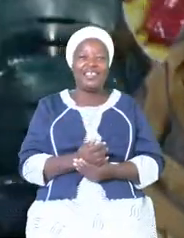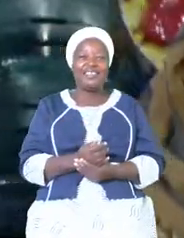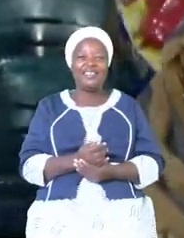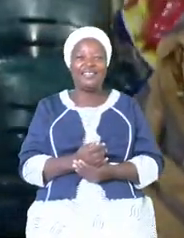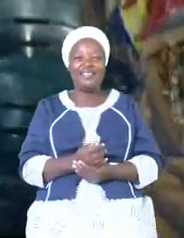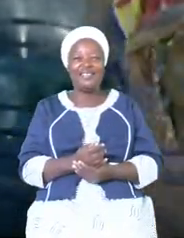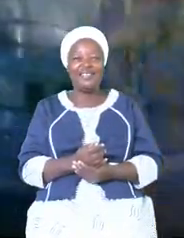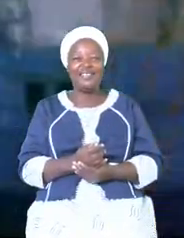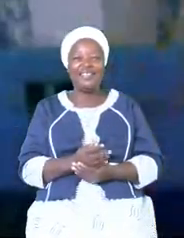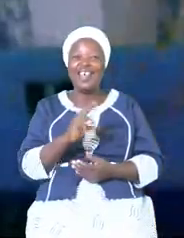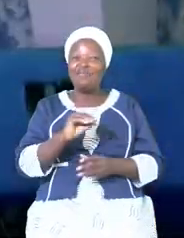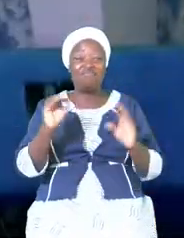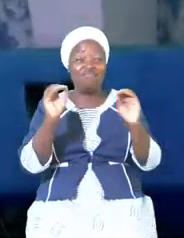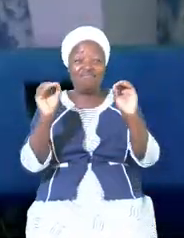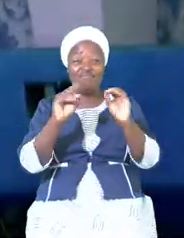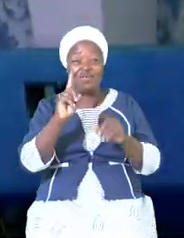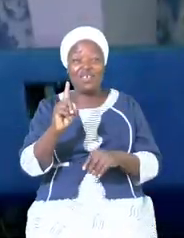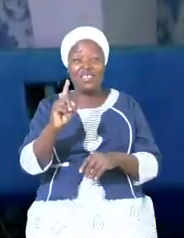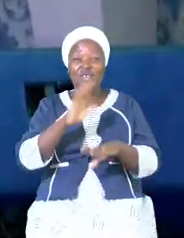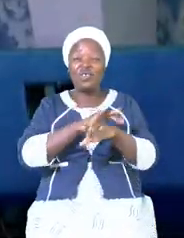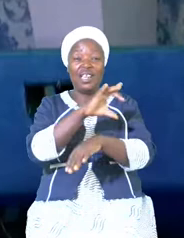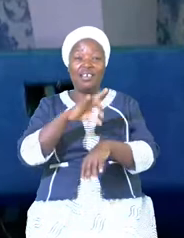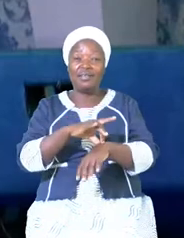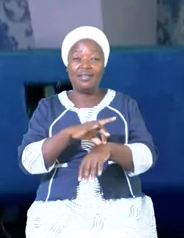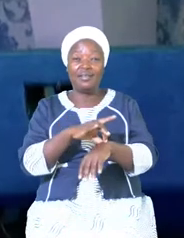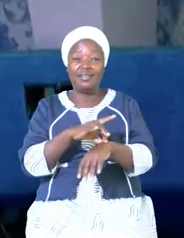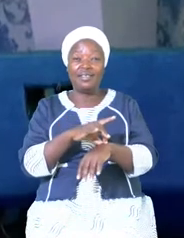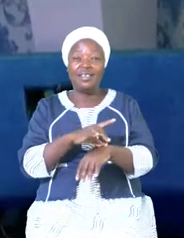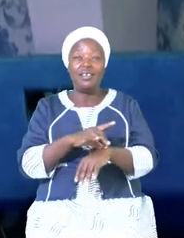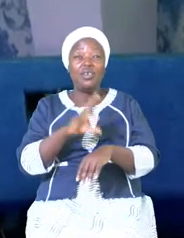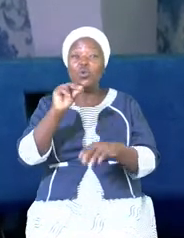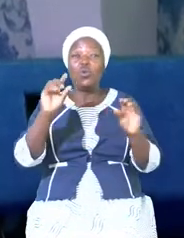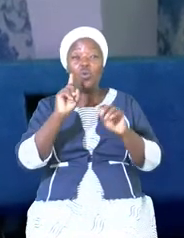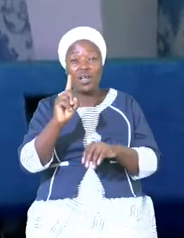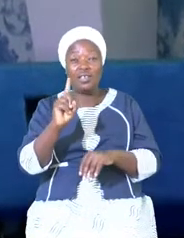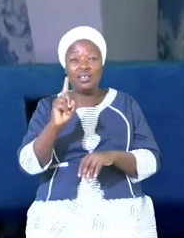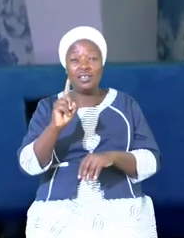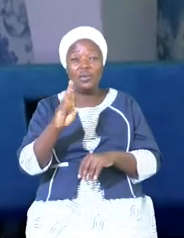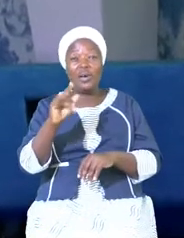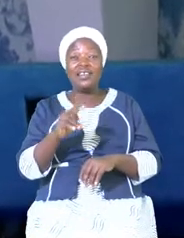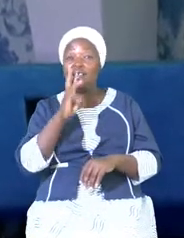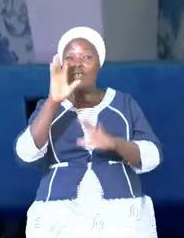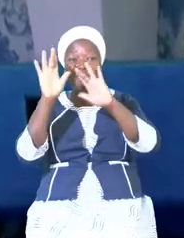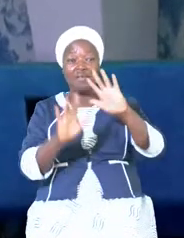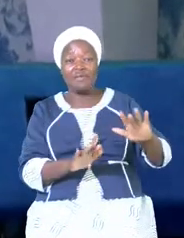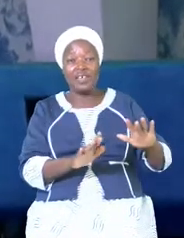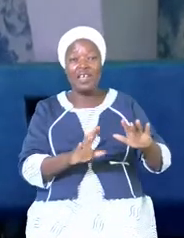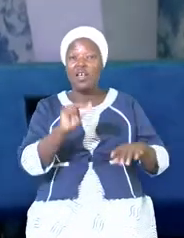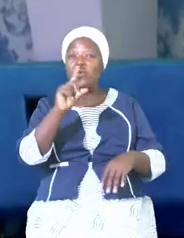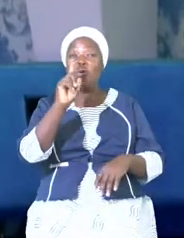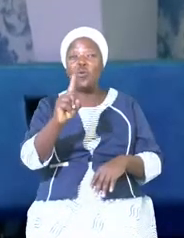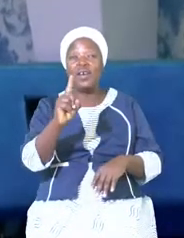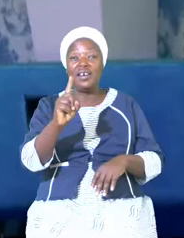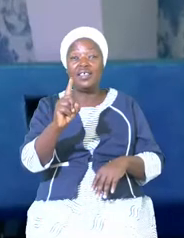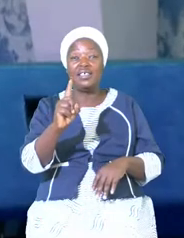And nobody on earth, nobody by the river, nobody in